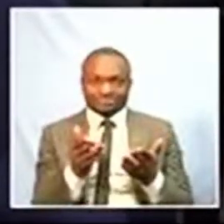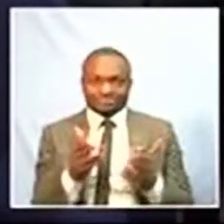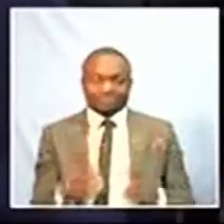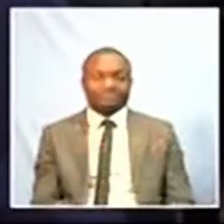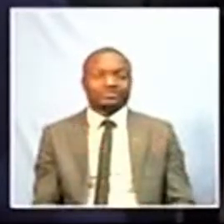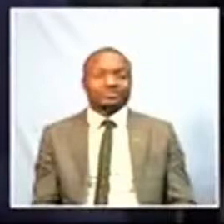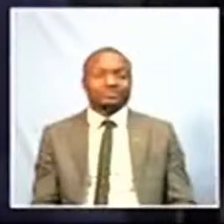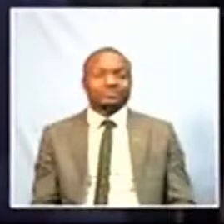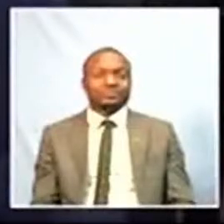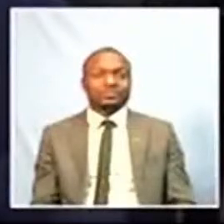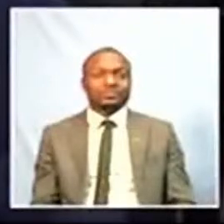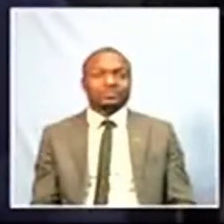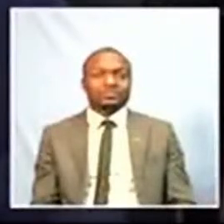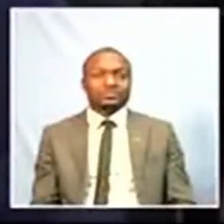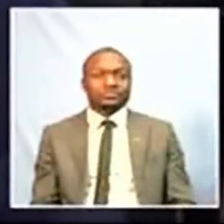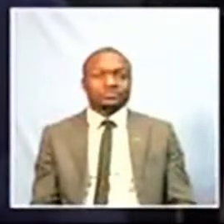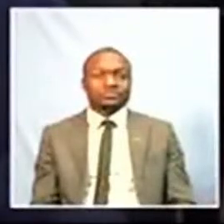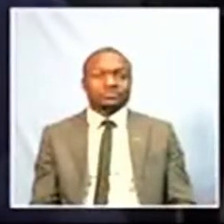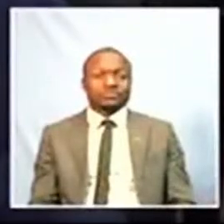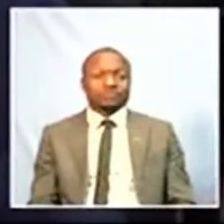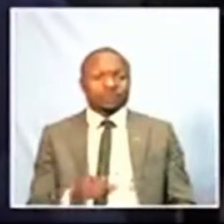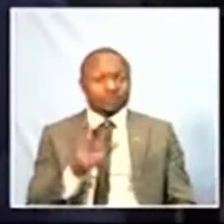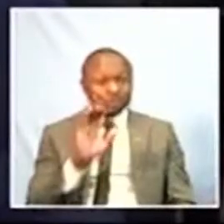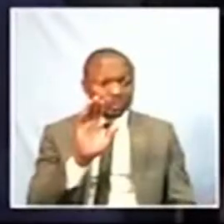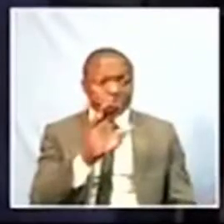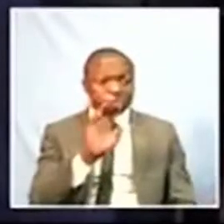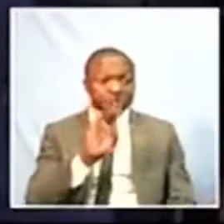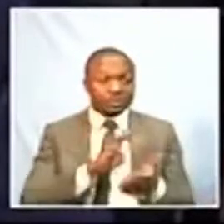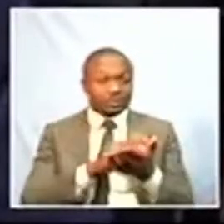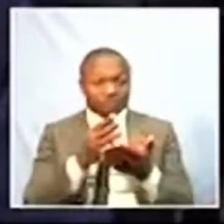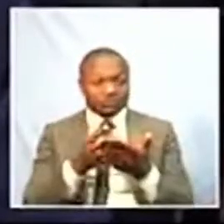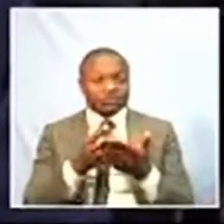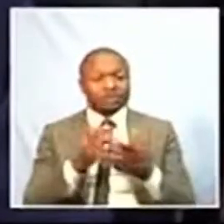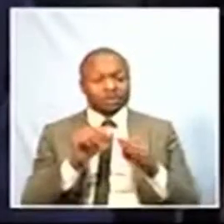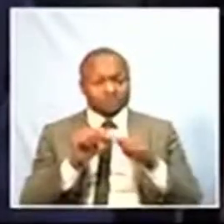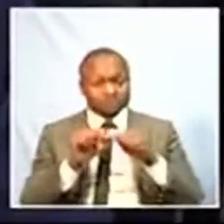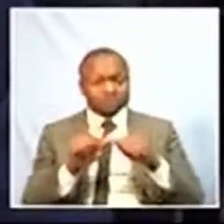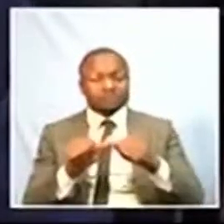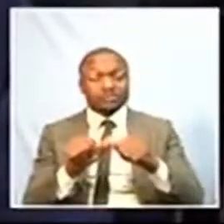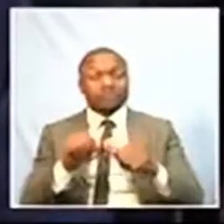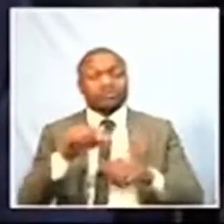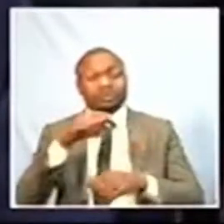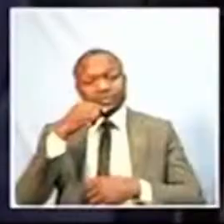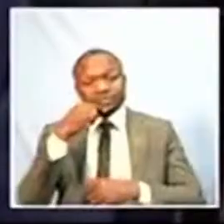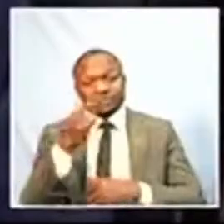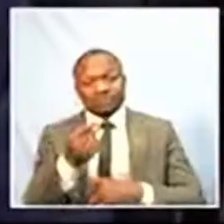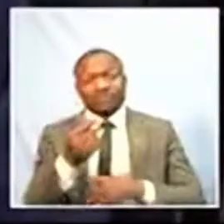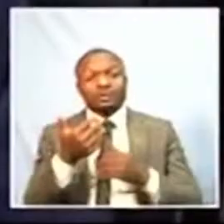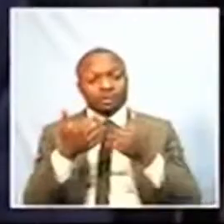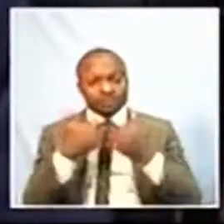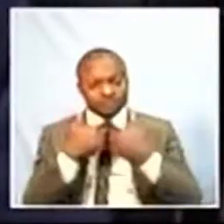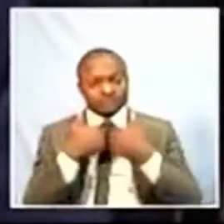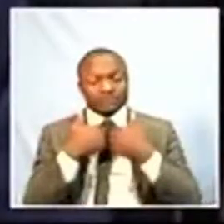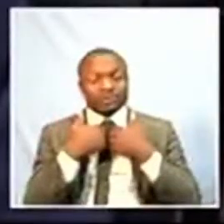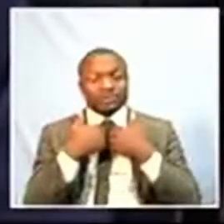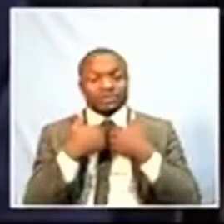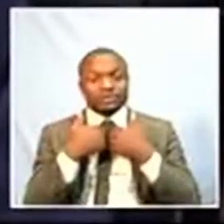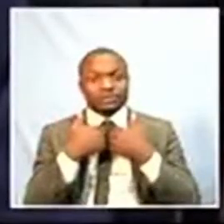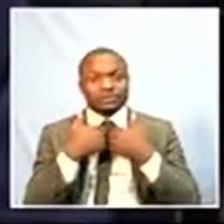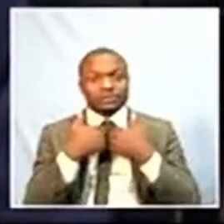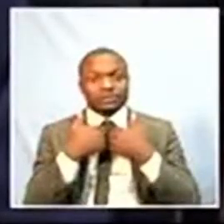Is your witness still insist that they do have that circular and they'll